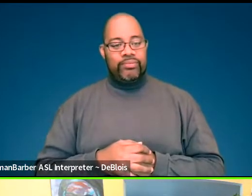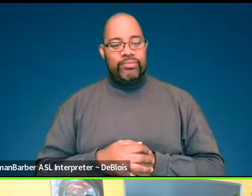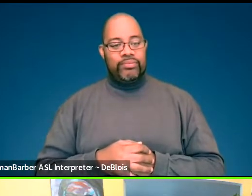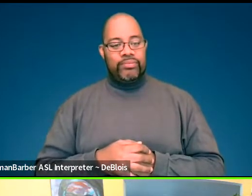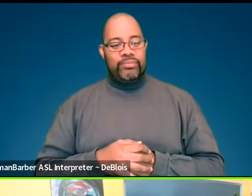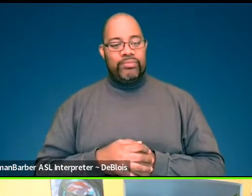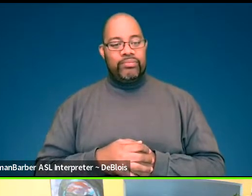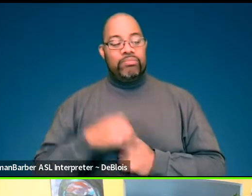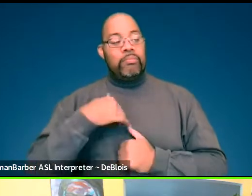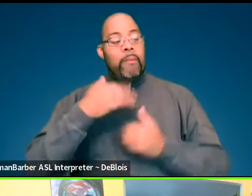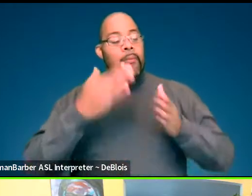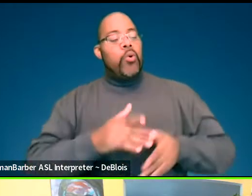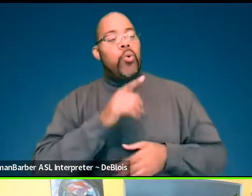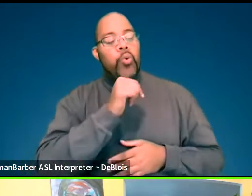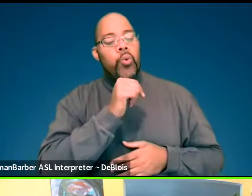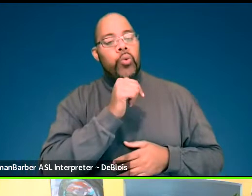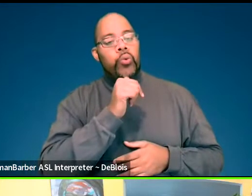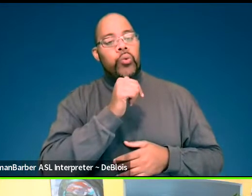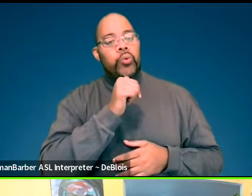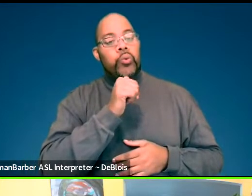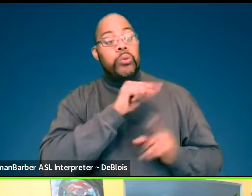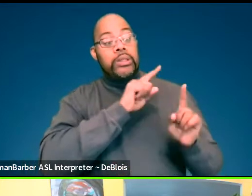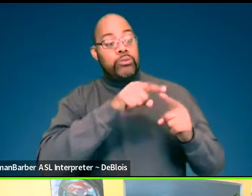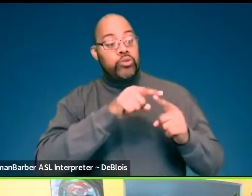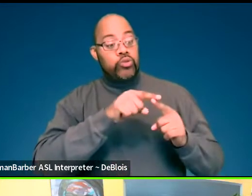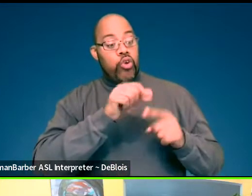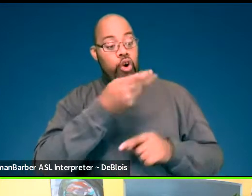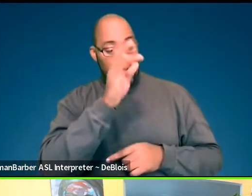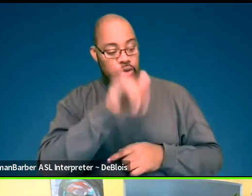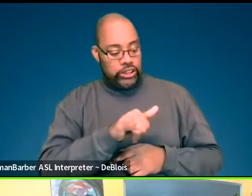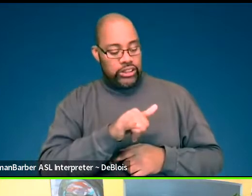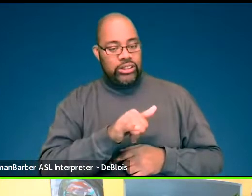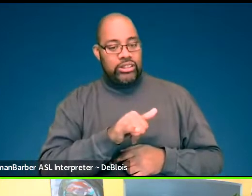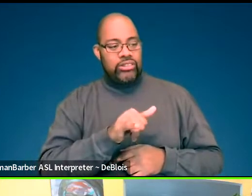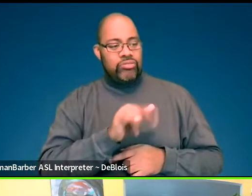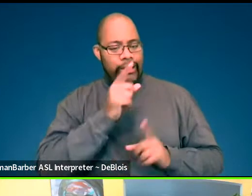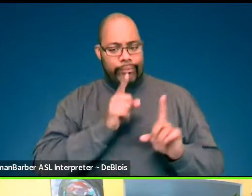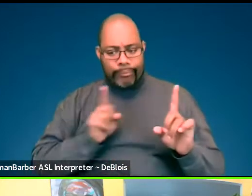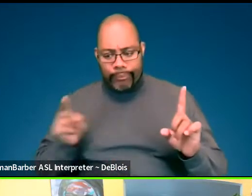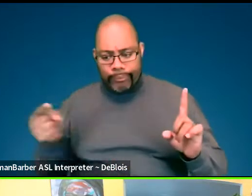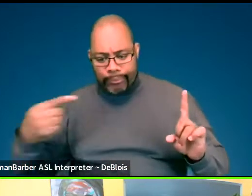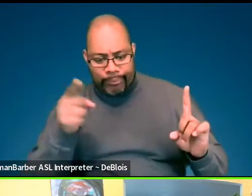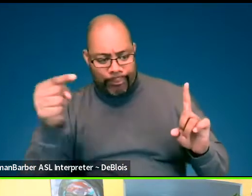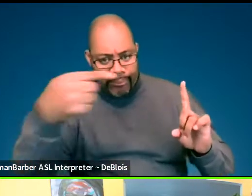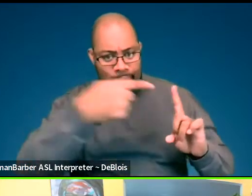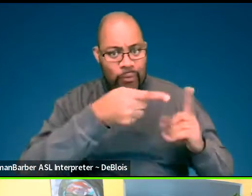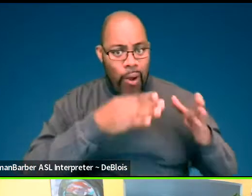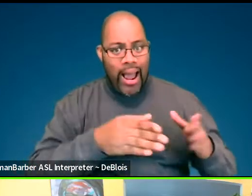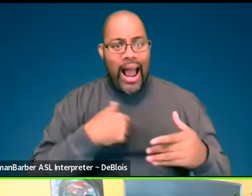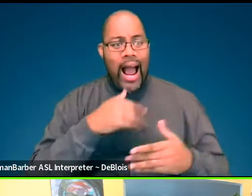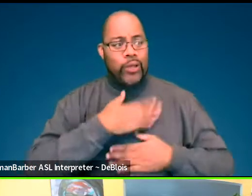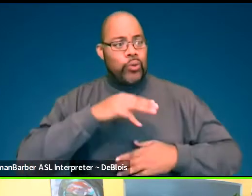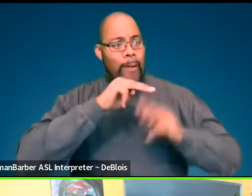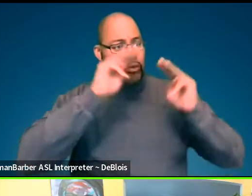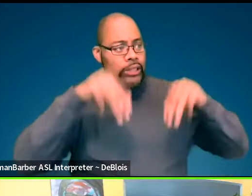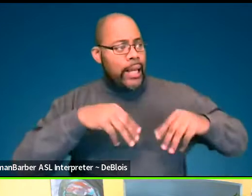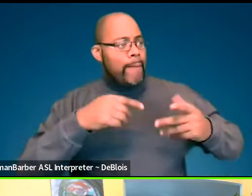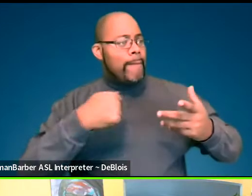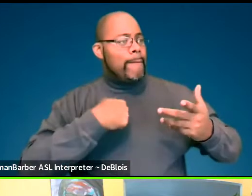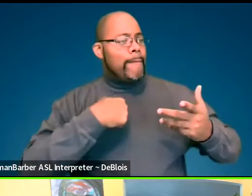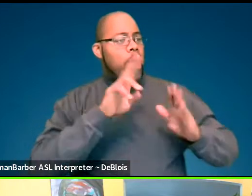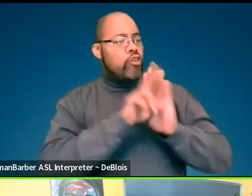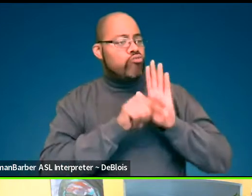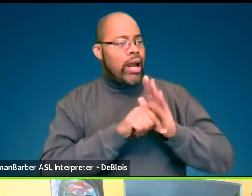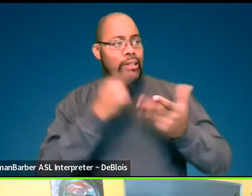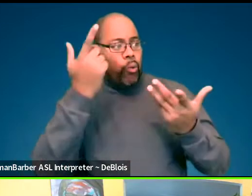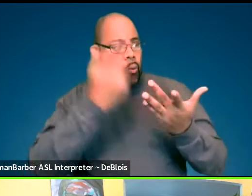am someone who came to archaeology in a very roundabout way. I enjoyed museums. I was an undergrad, didn't